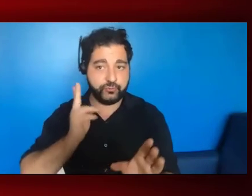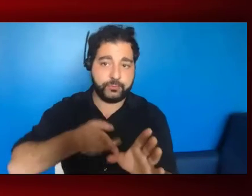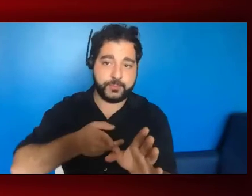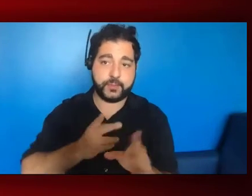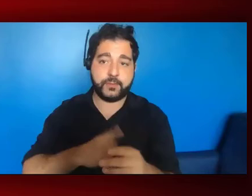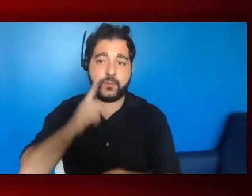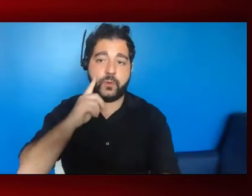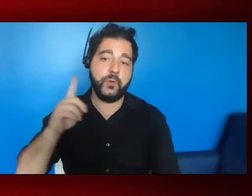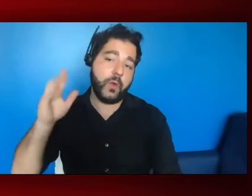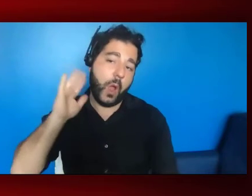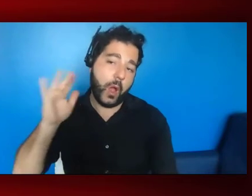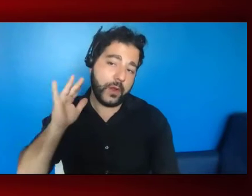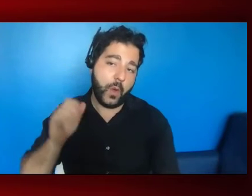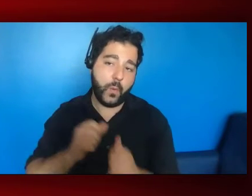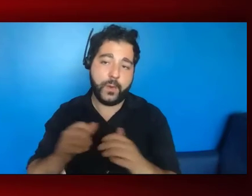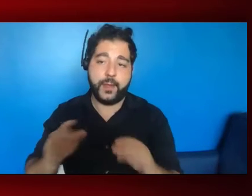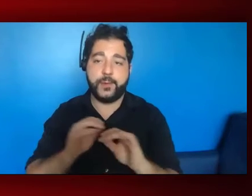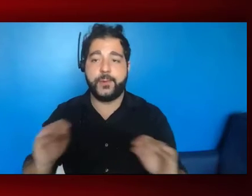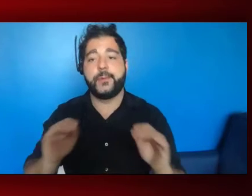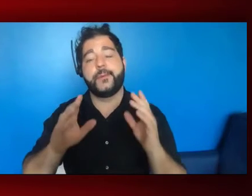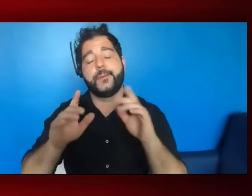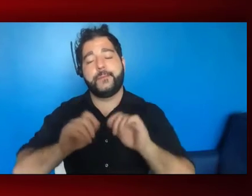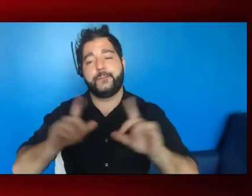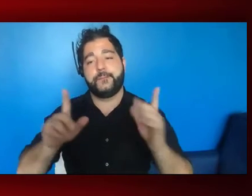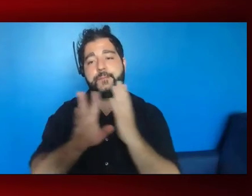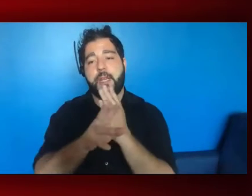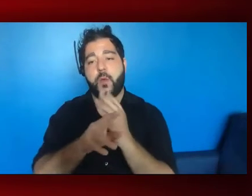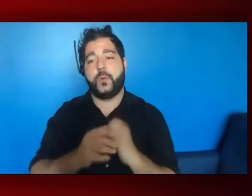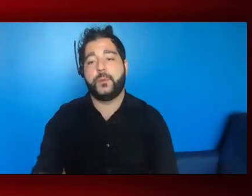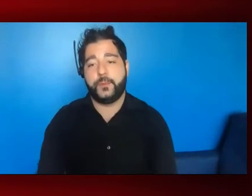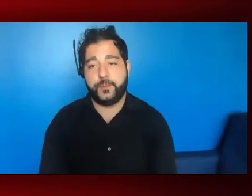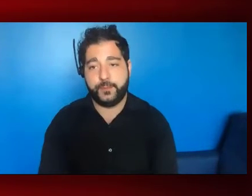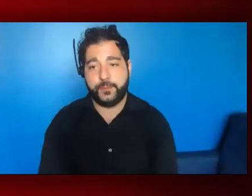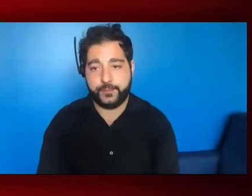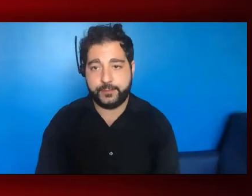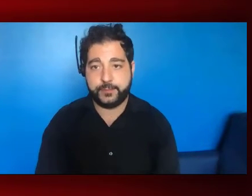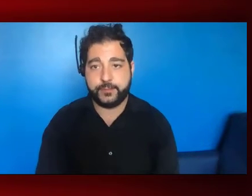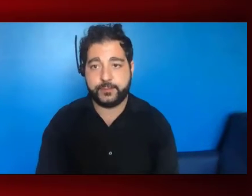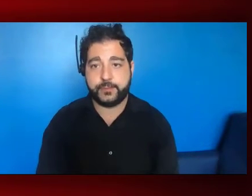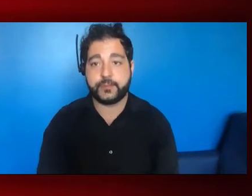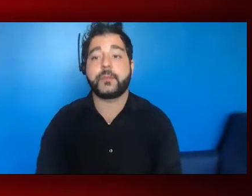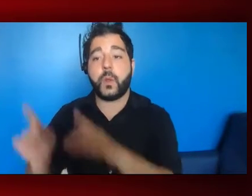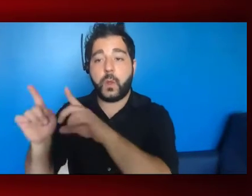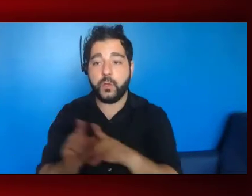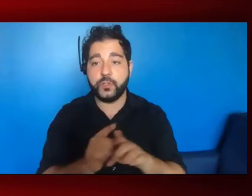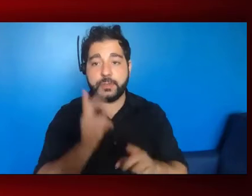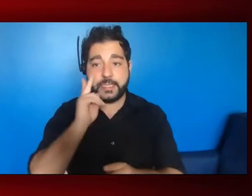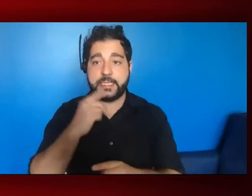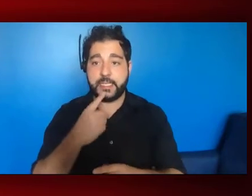audio fashion without video into your meeting. You will also see it say